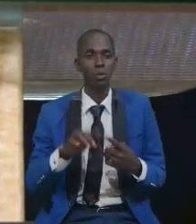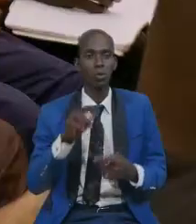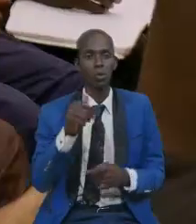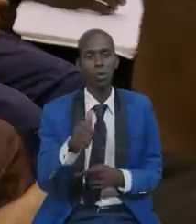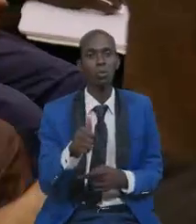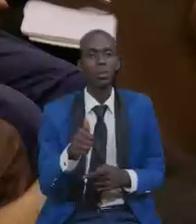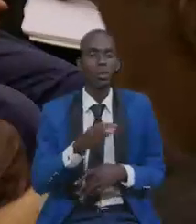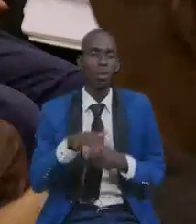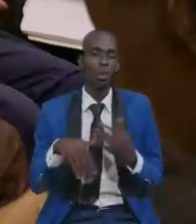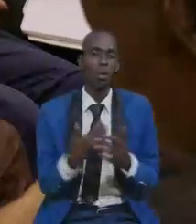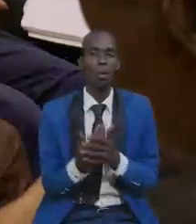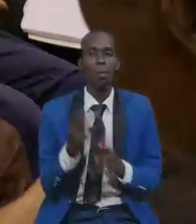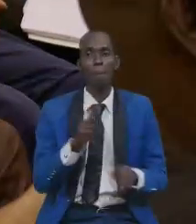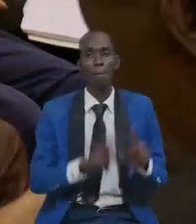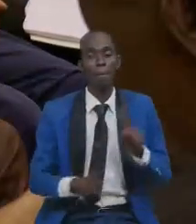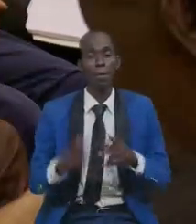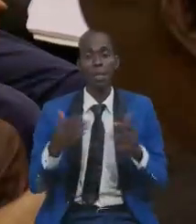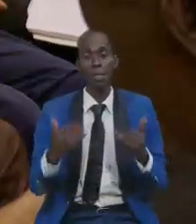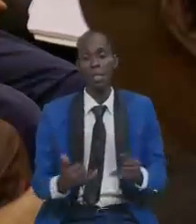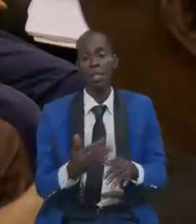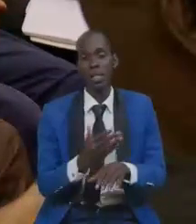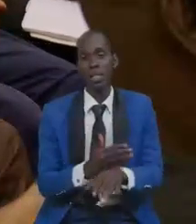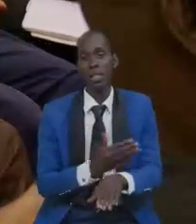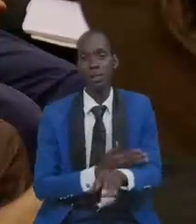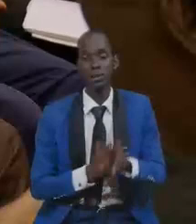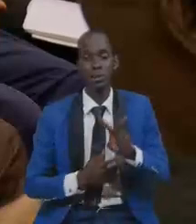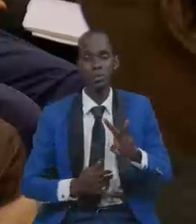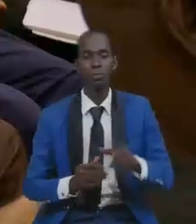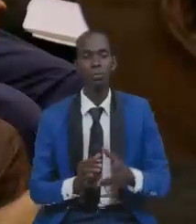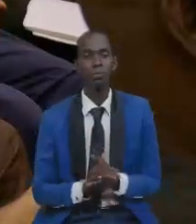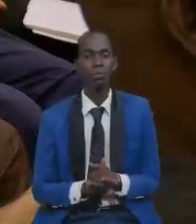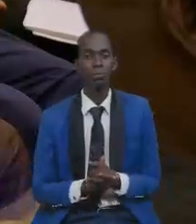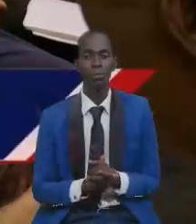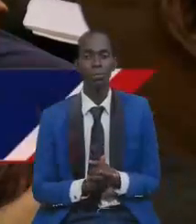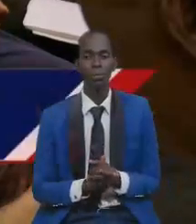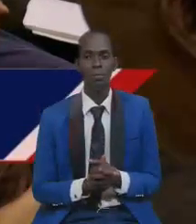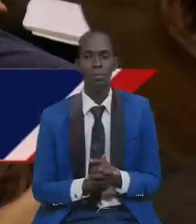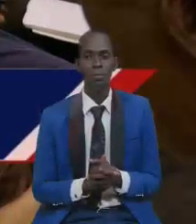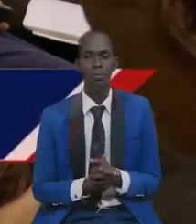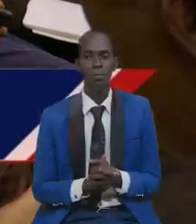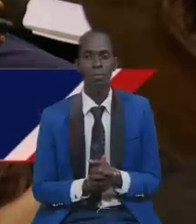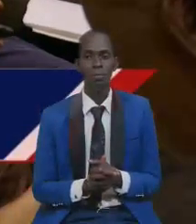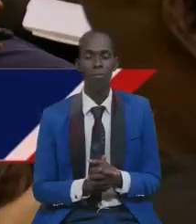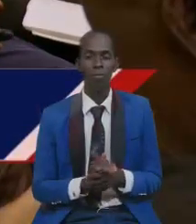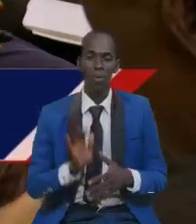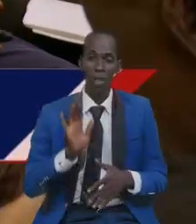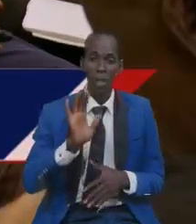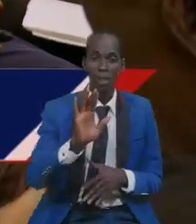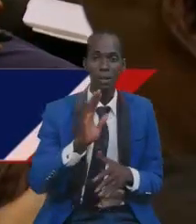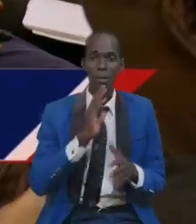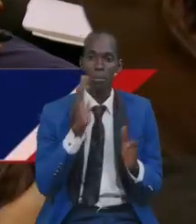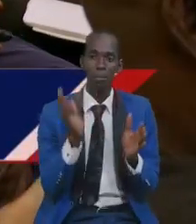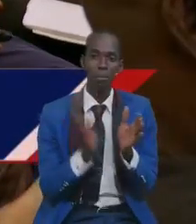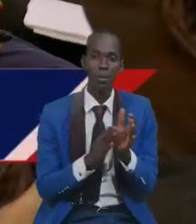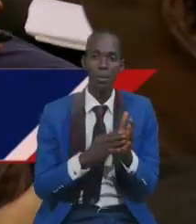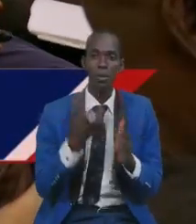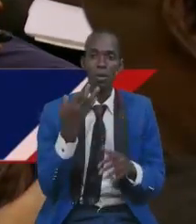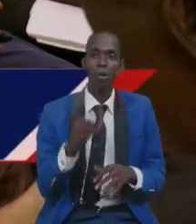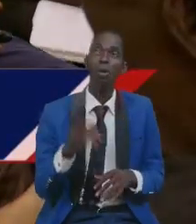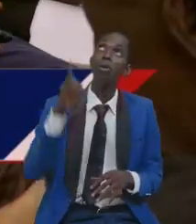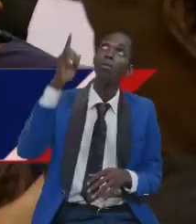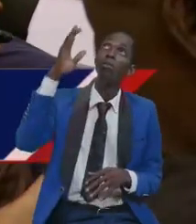here. Number two, we're looking at his praise of God for his